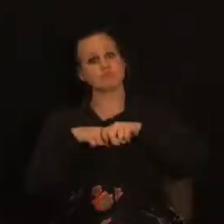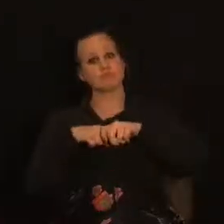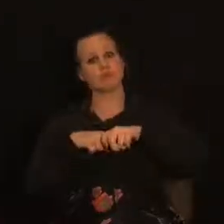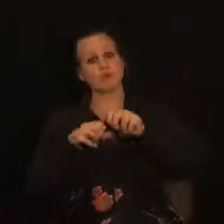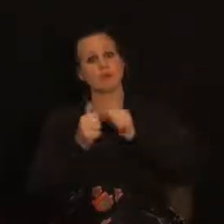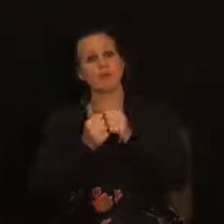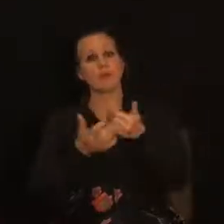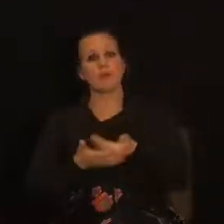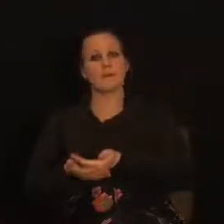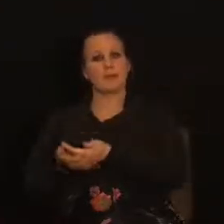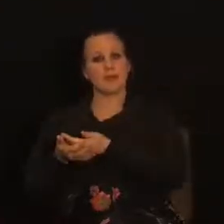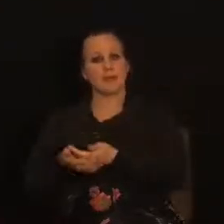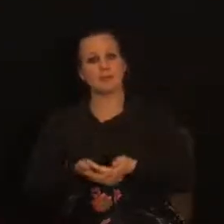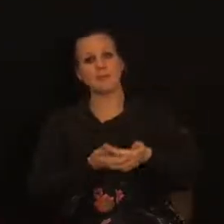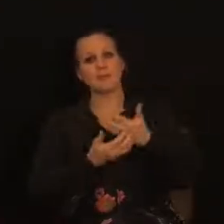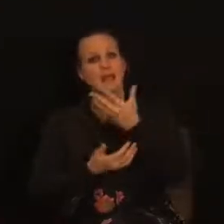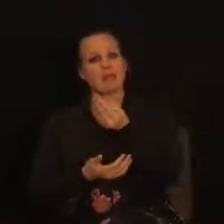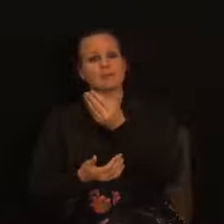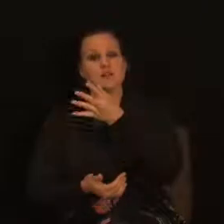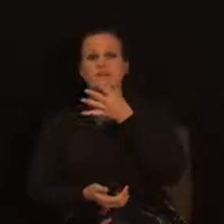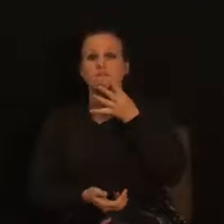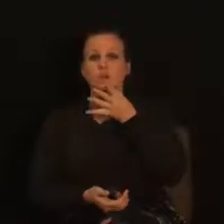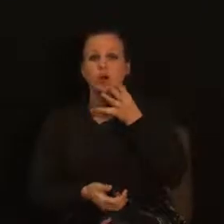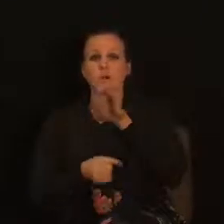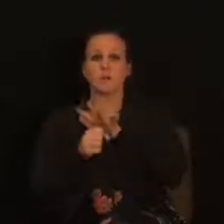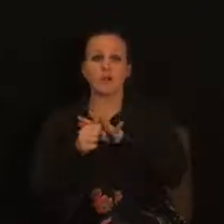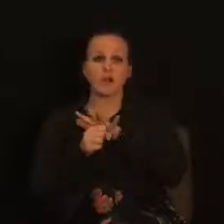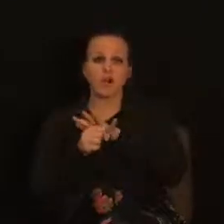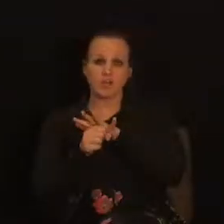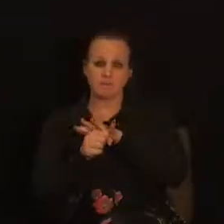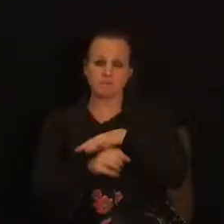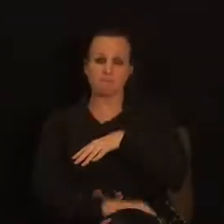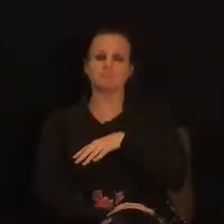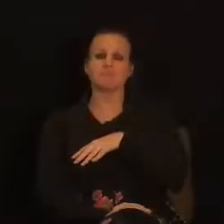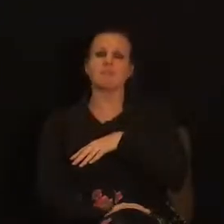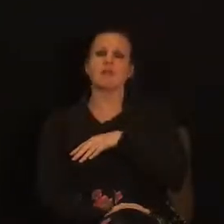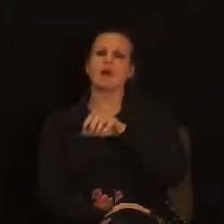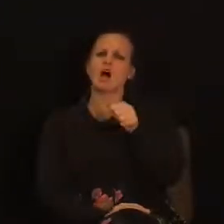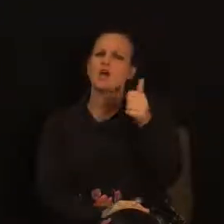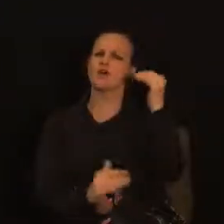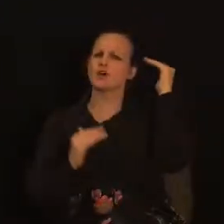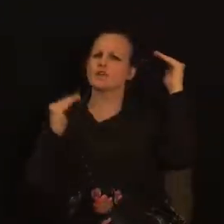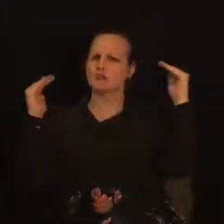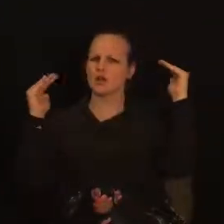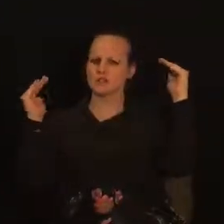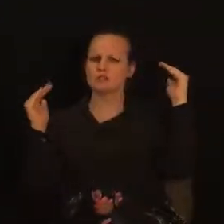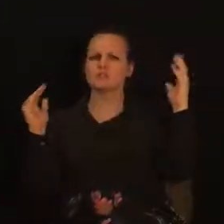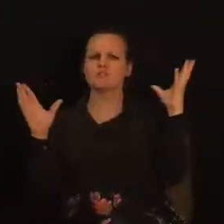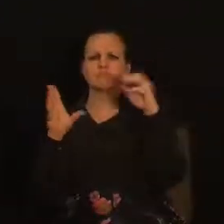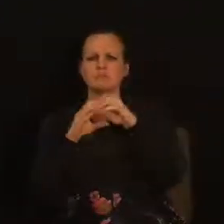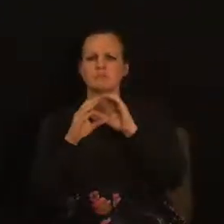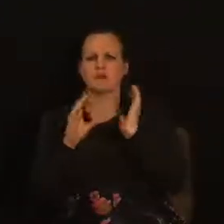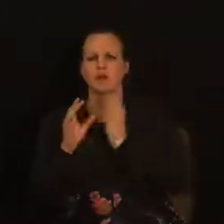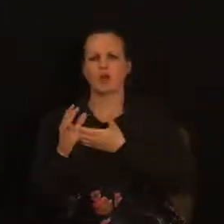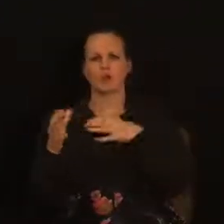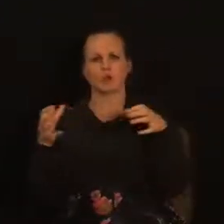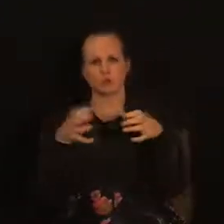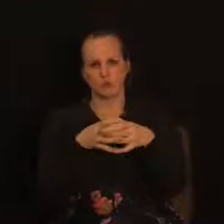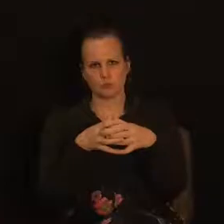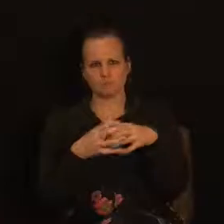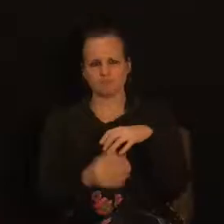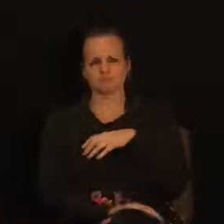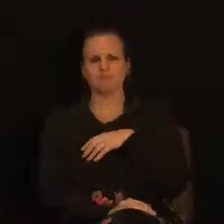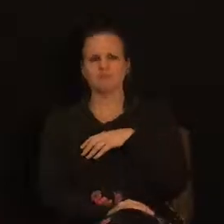with a baby like outside of the farm area, and then there were some other adults and our like some of our extended